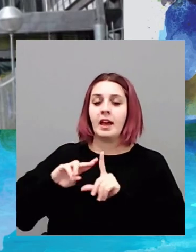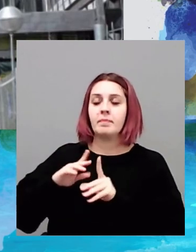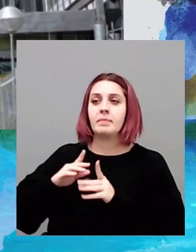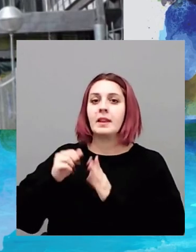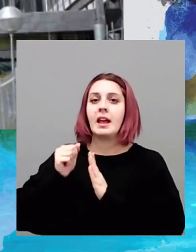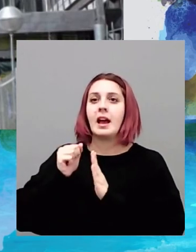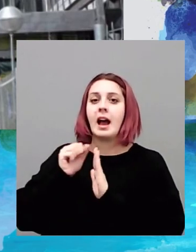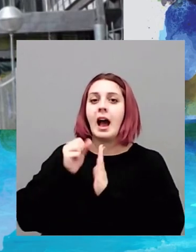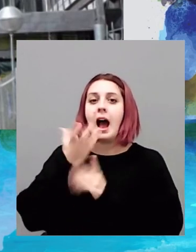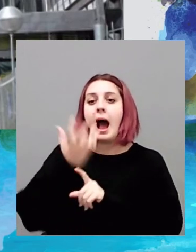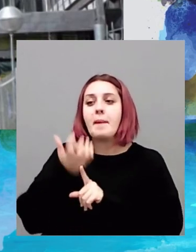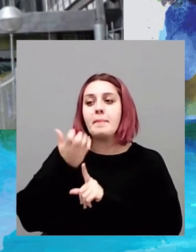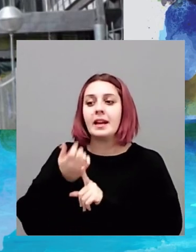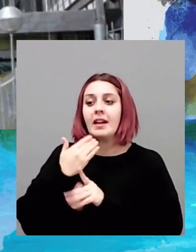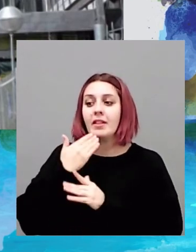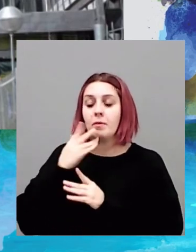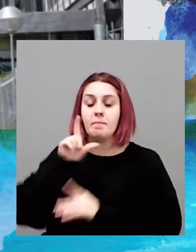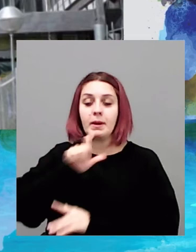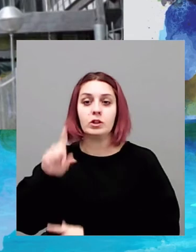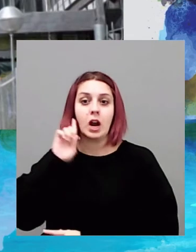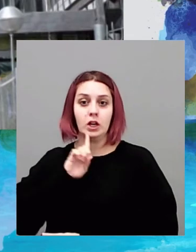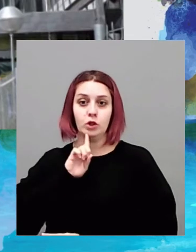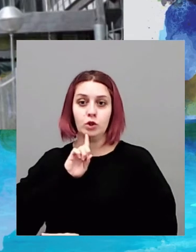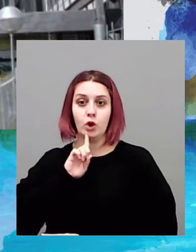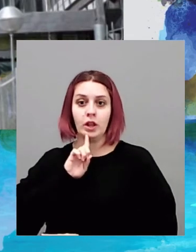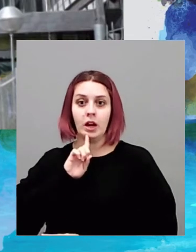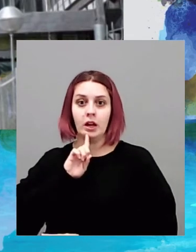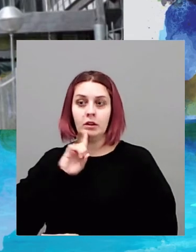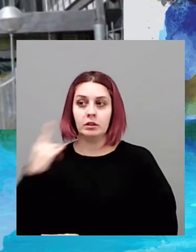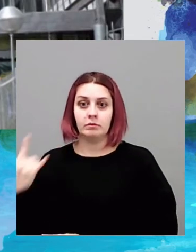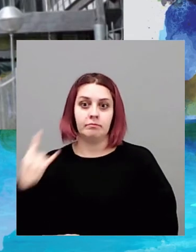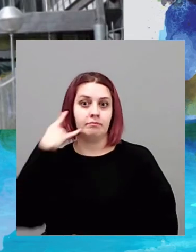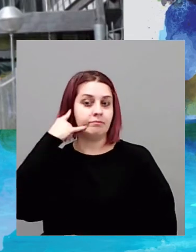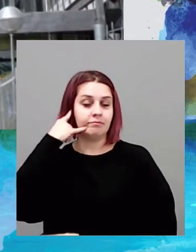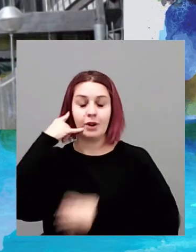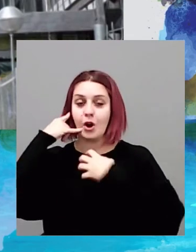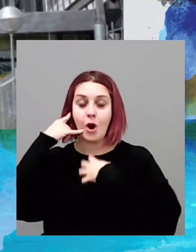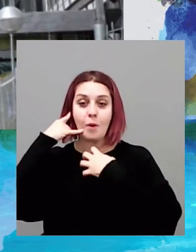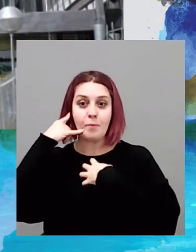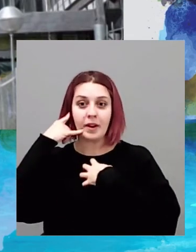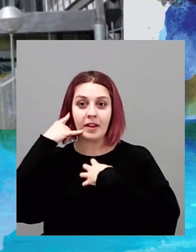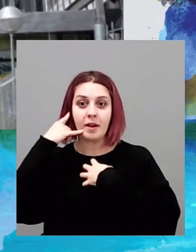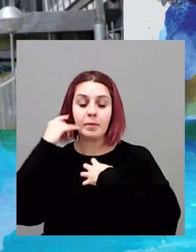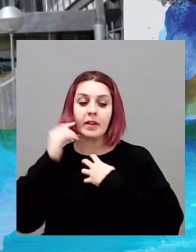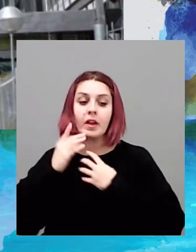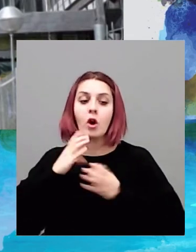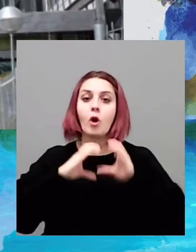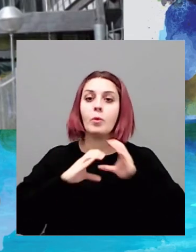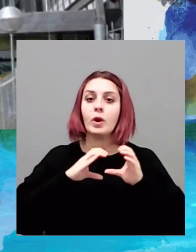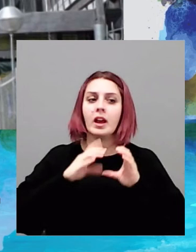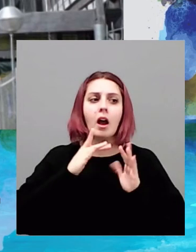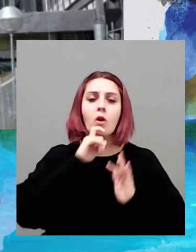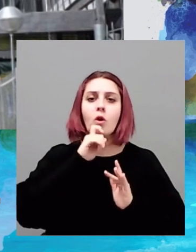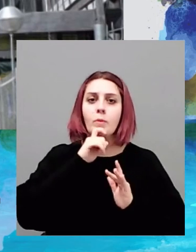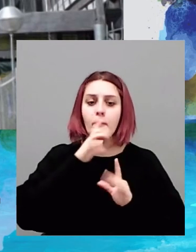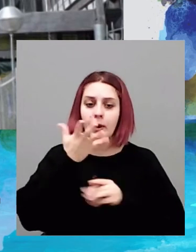a deaf person. So they used an application that allows for a deaf